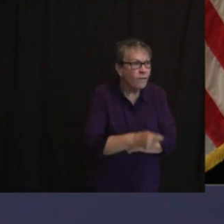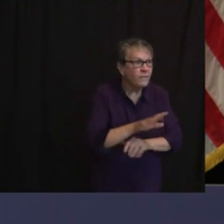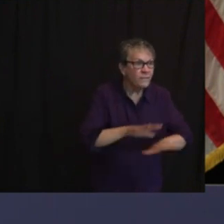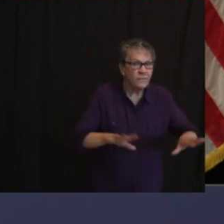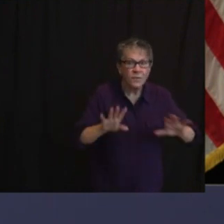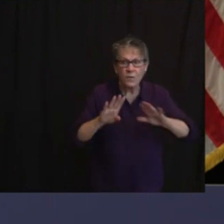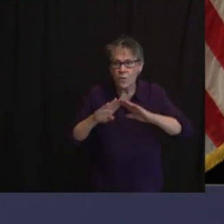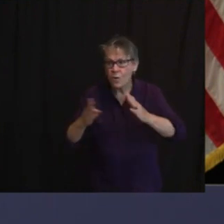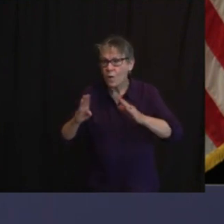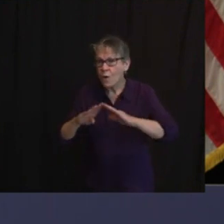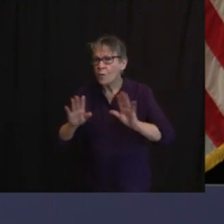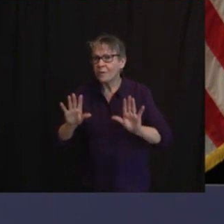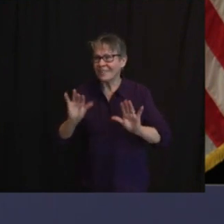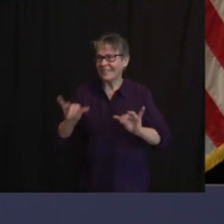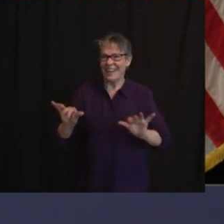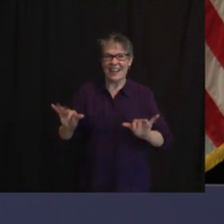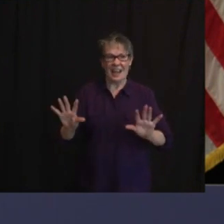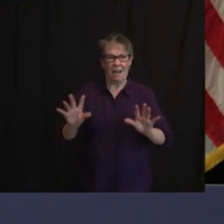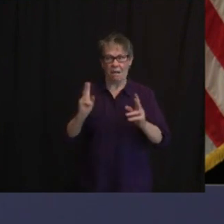carefully and closely at.